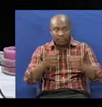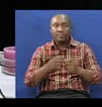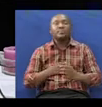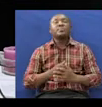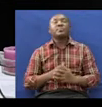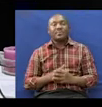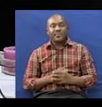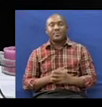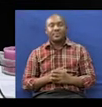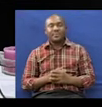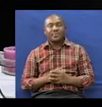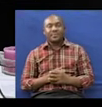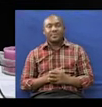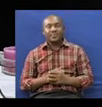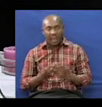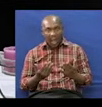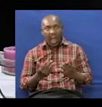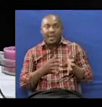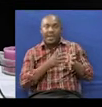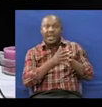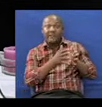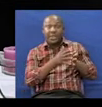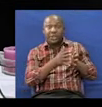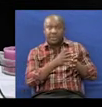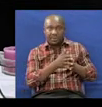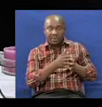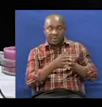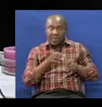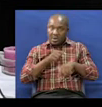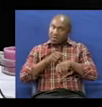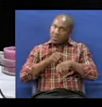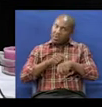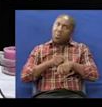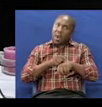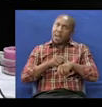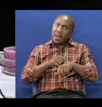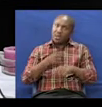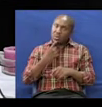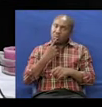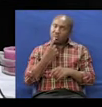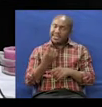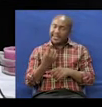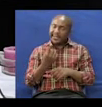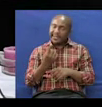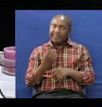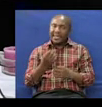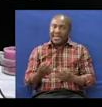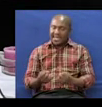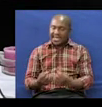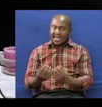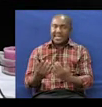Okay. By definition, when we say heat sources, these are